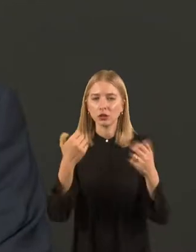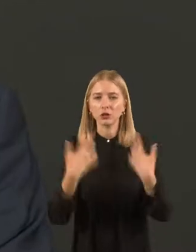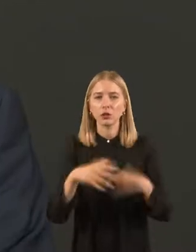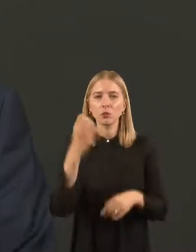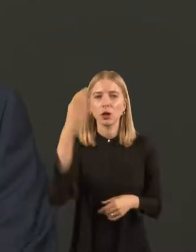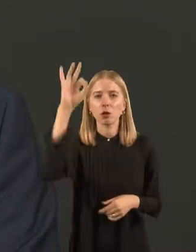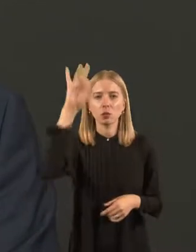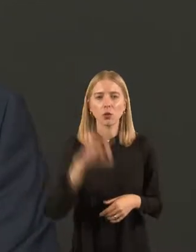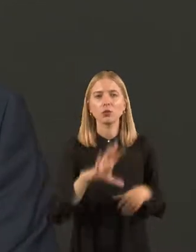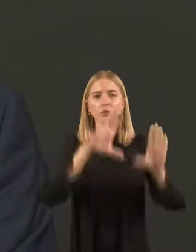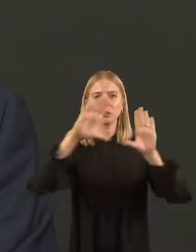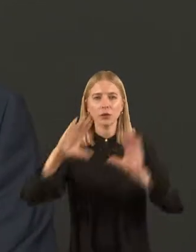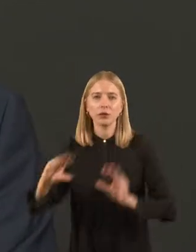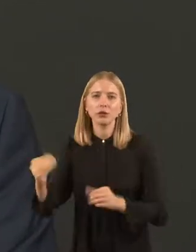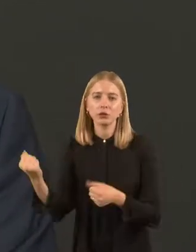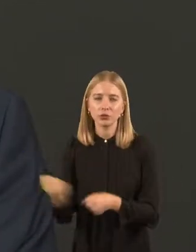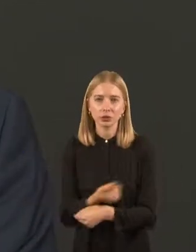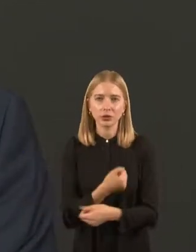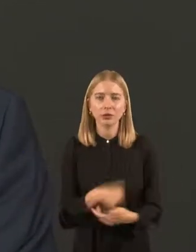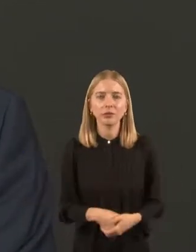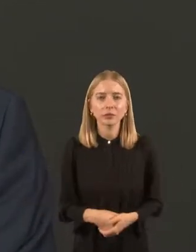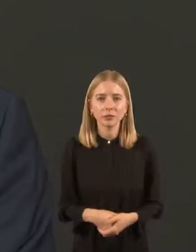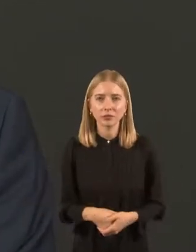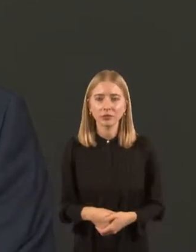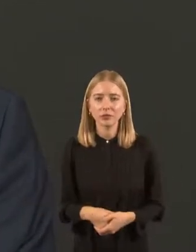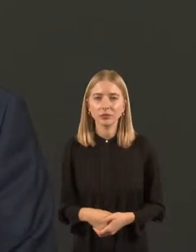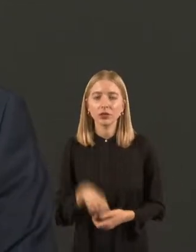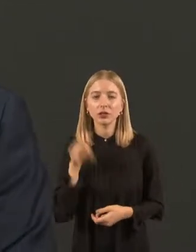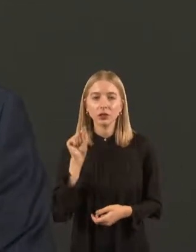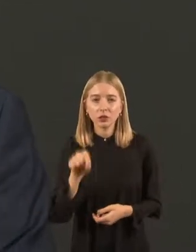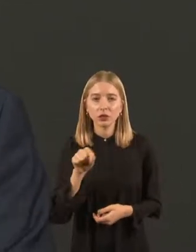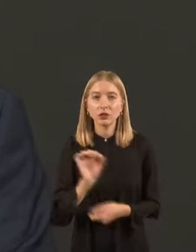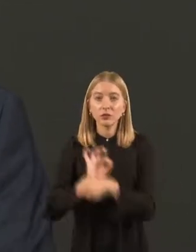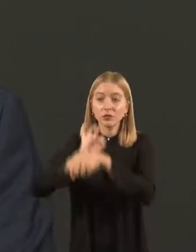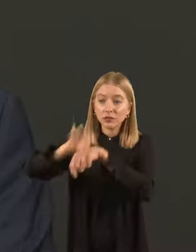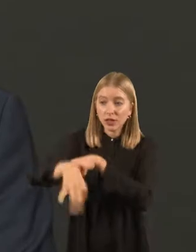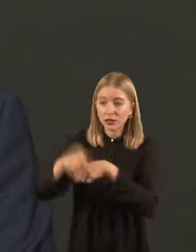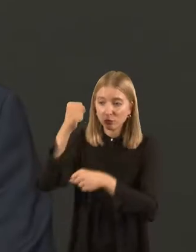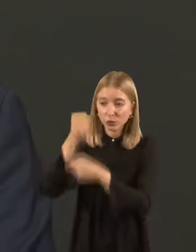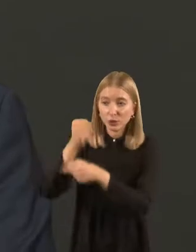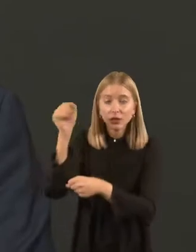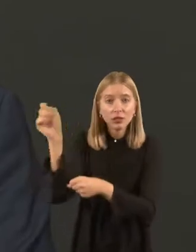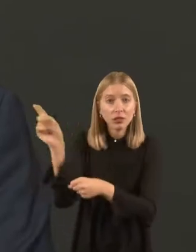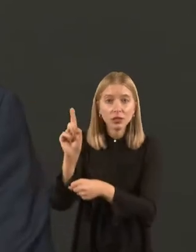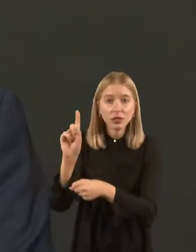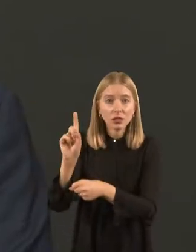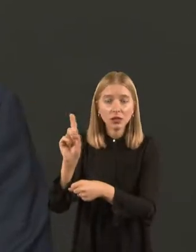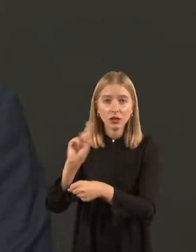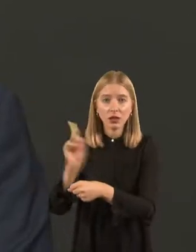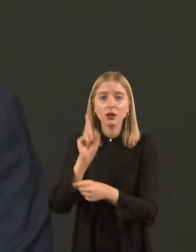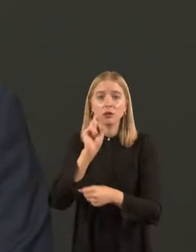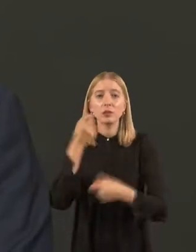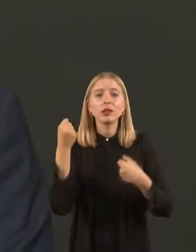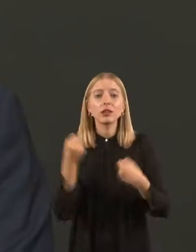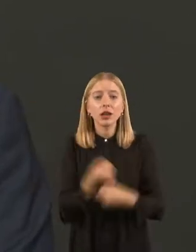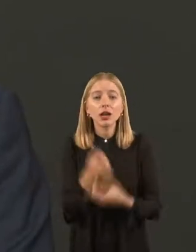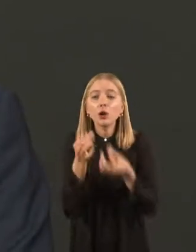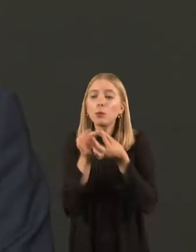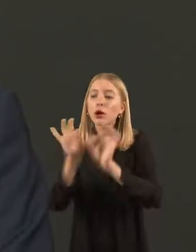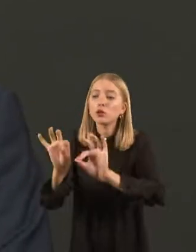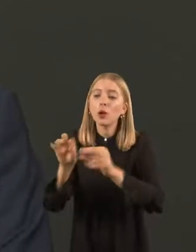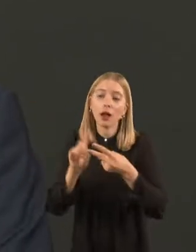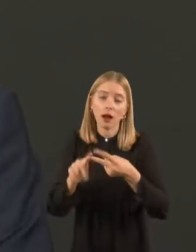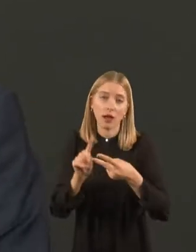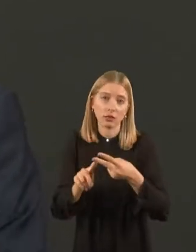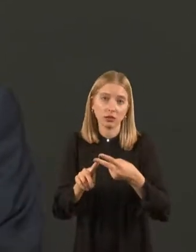each other, and we should aim to reduce the number of trips by 15% by 2030. And